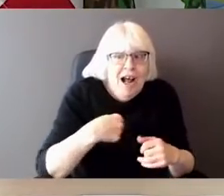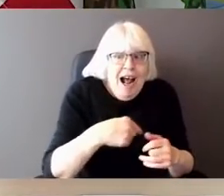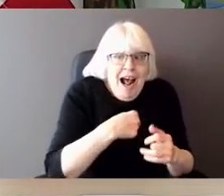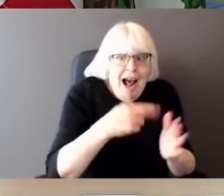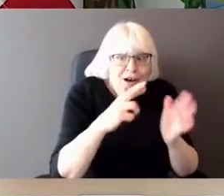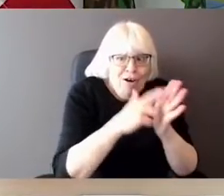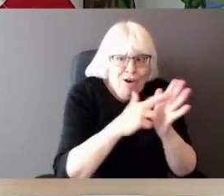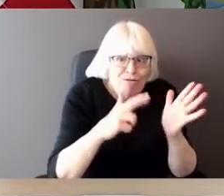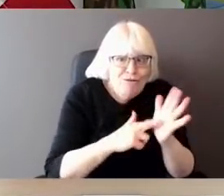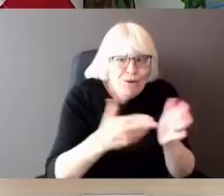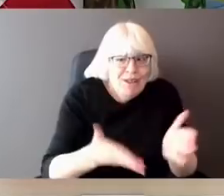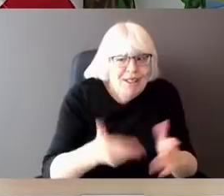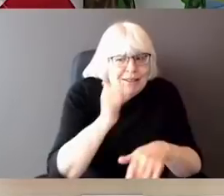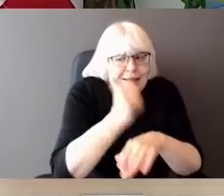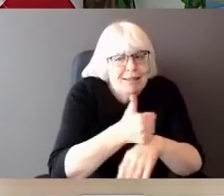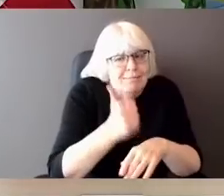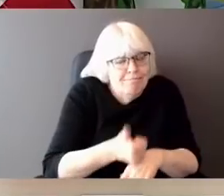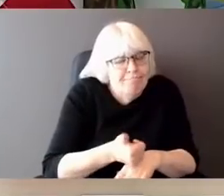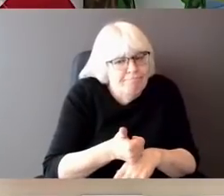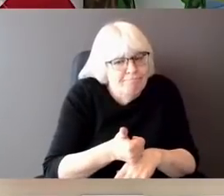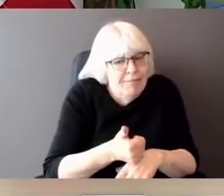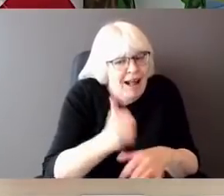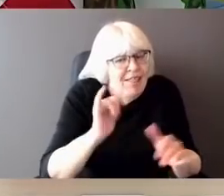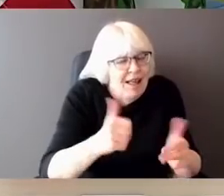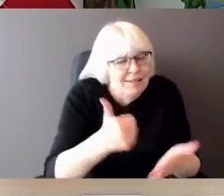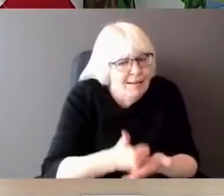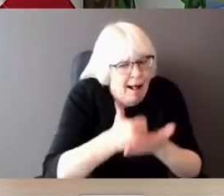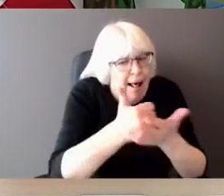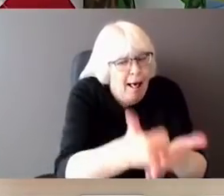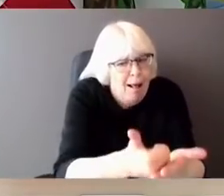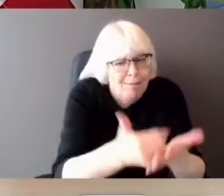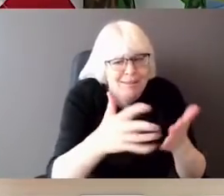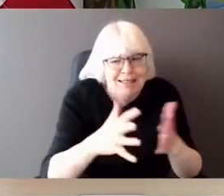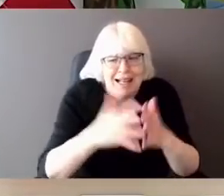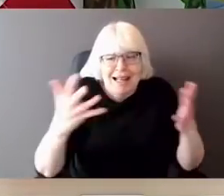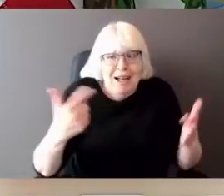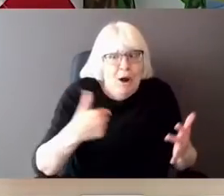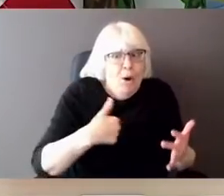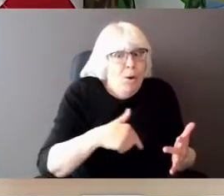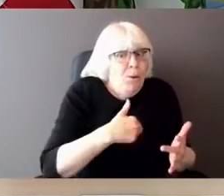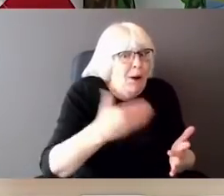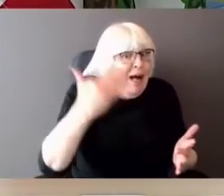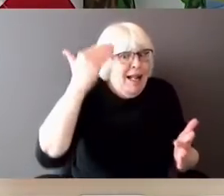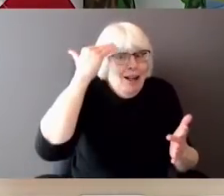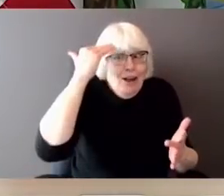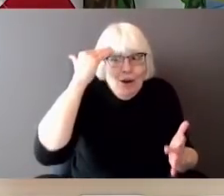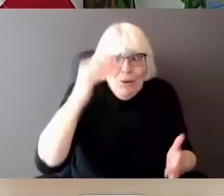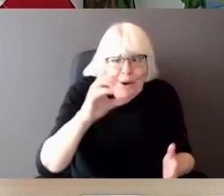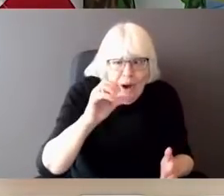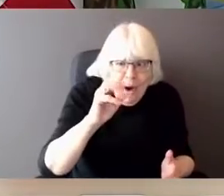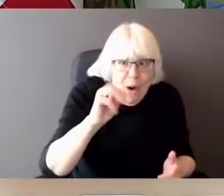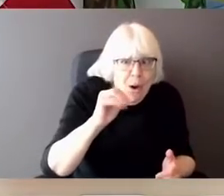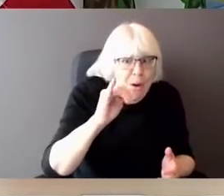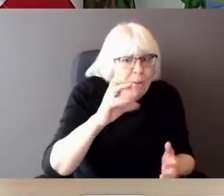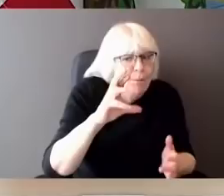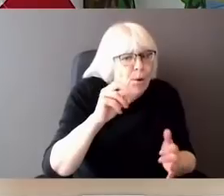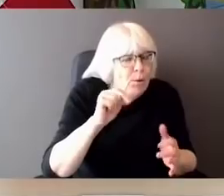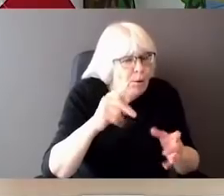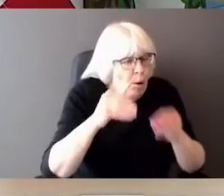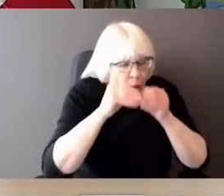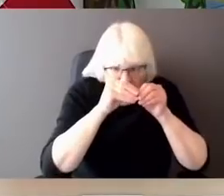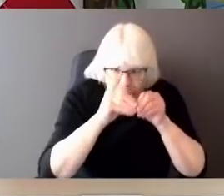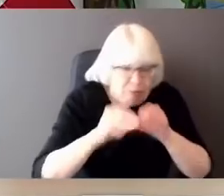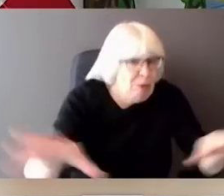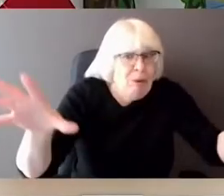helped but we know Omicron was definitely more contagious than in other places. But I don't know,